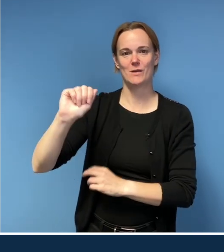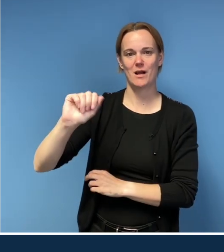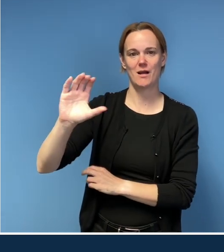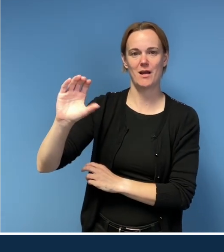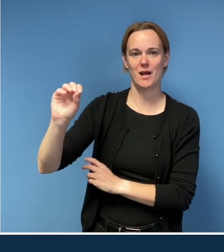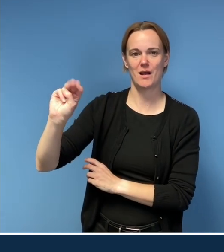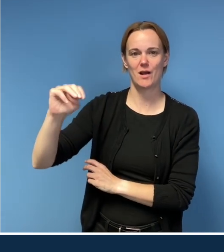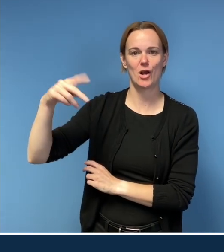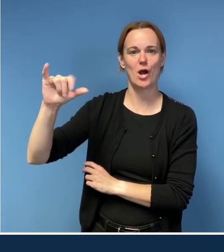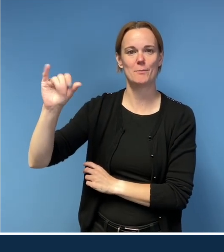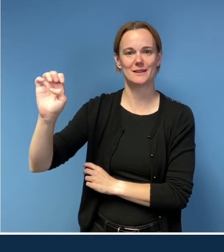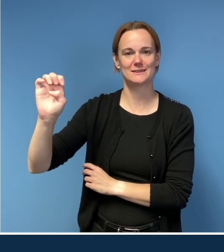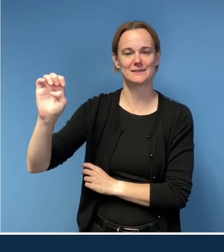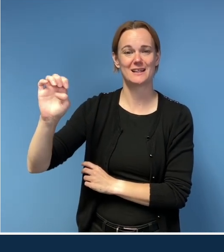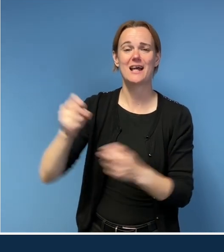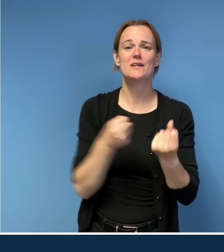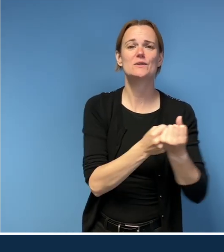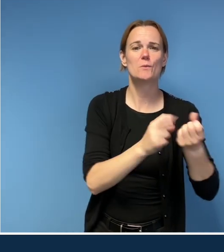because they walk with us.